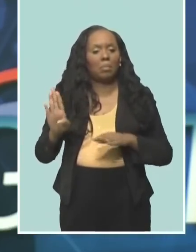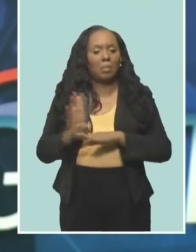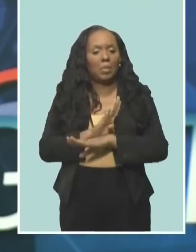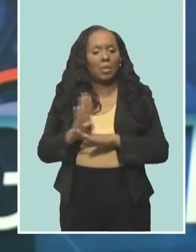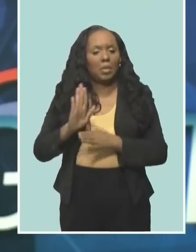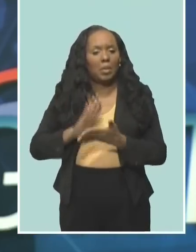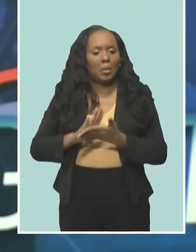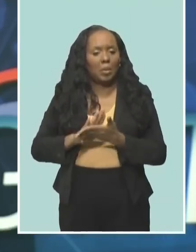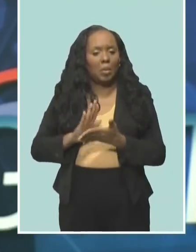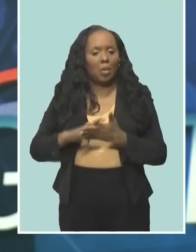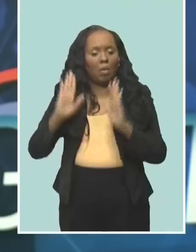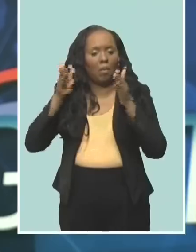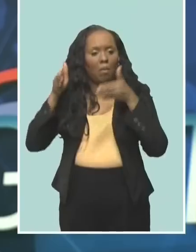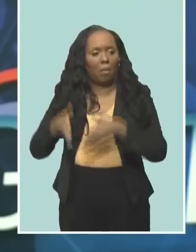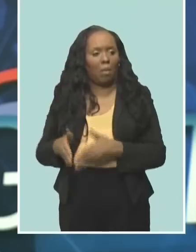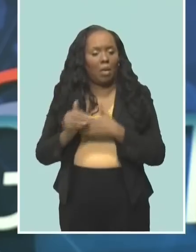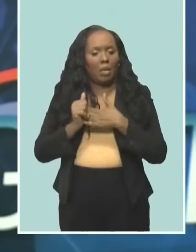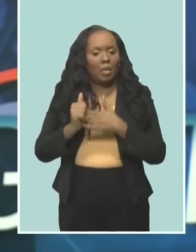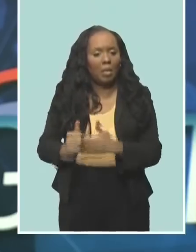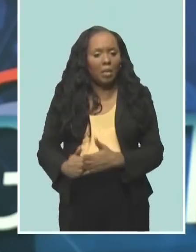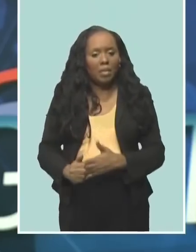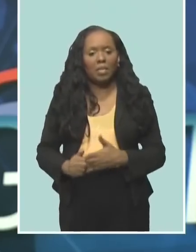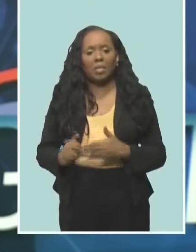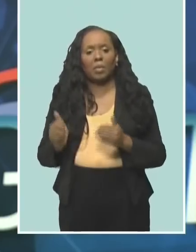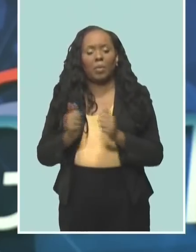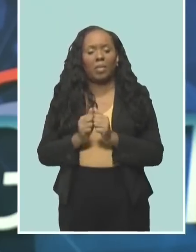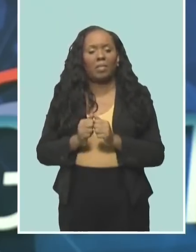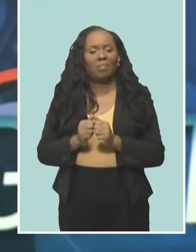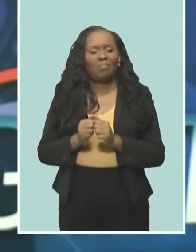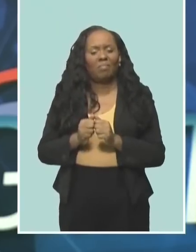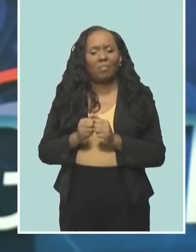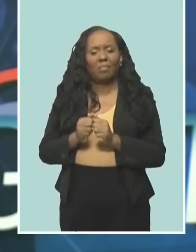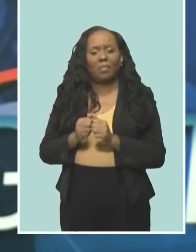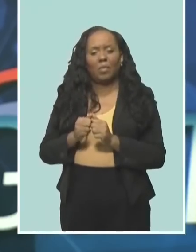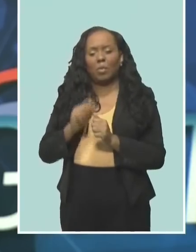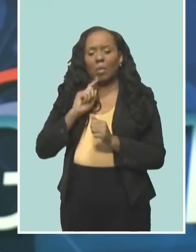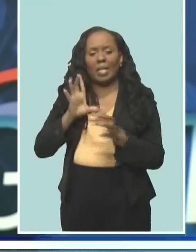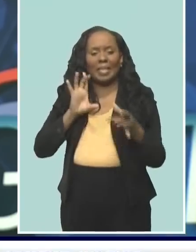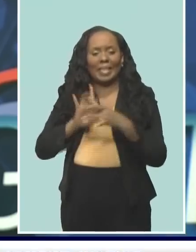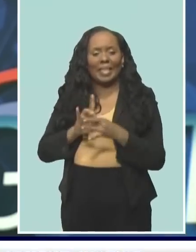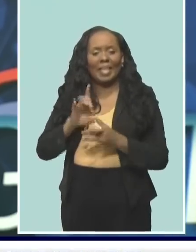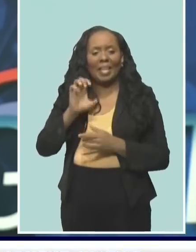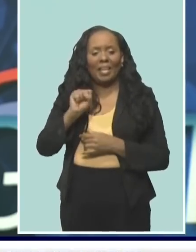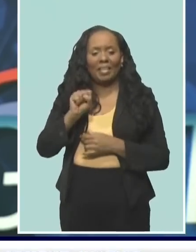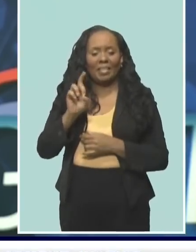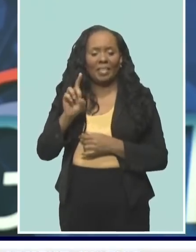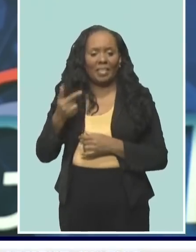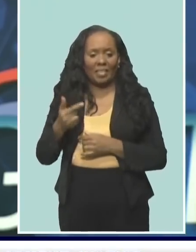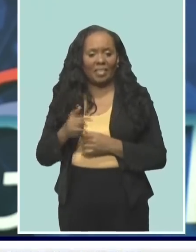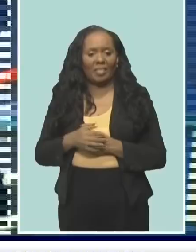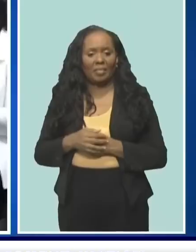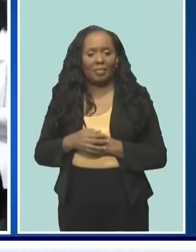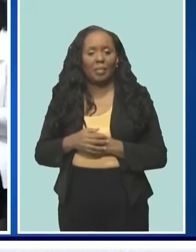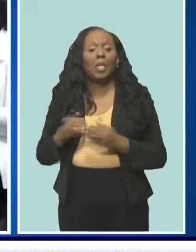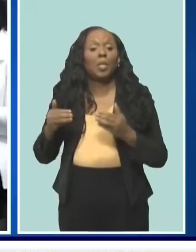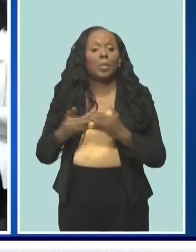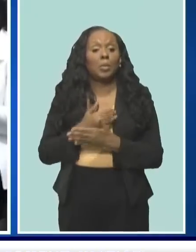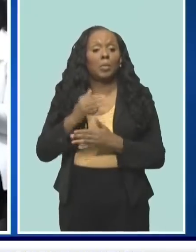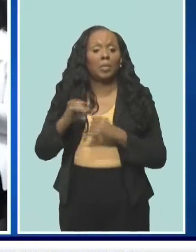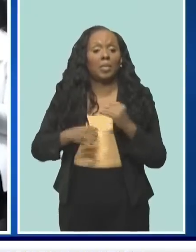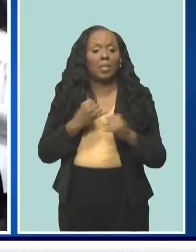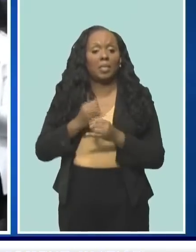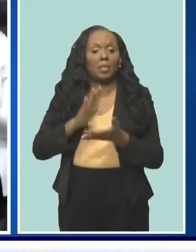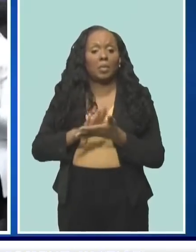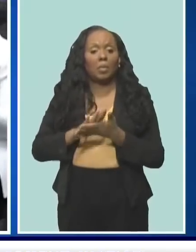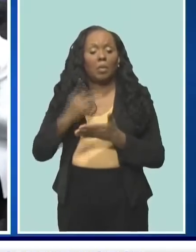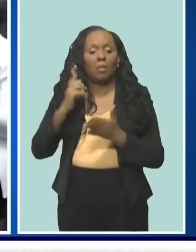It will focus on leadership within the context of the Sustainable Development Goals. The new International School for Development Justice